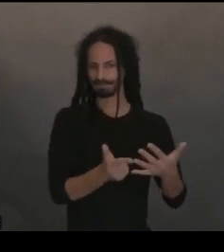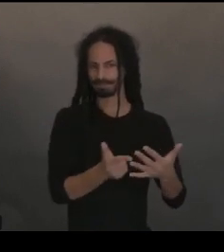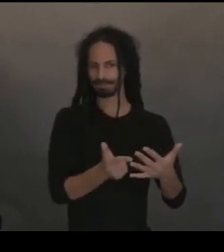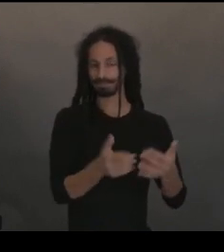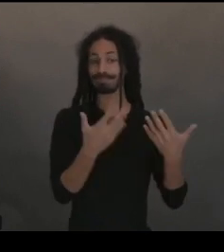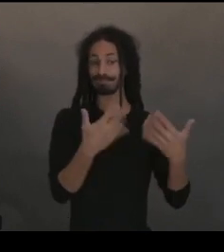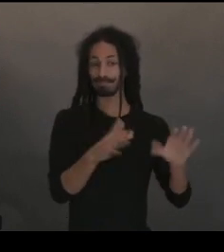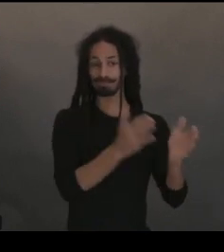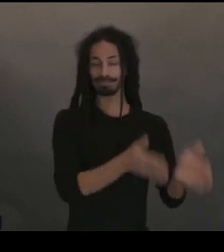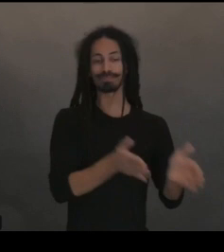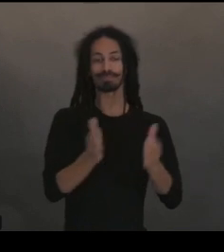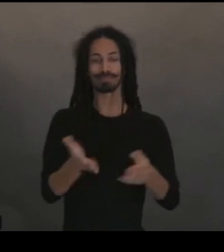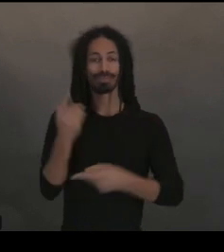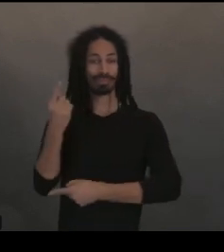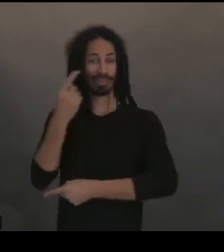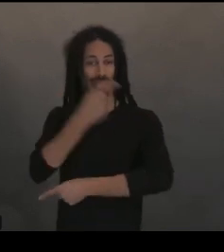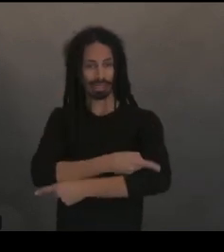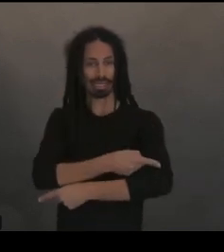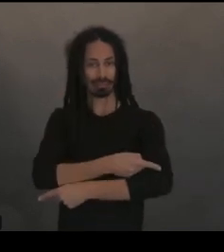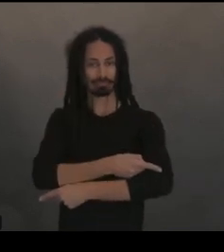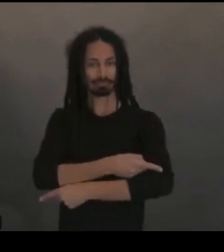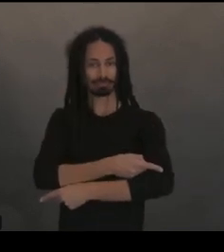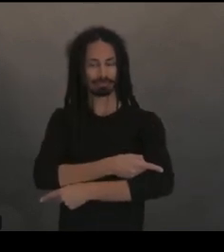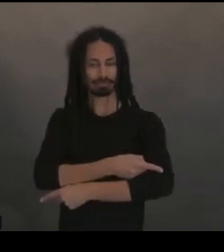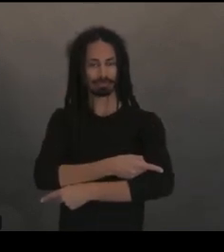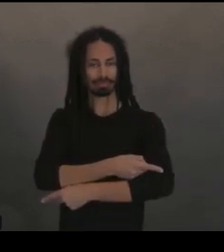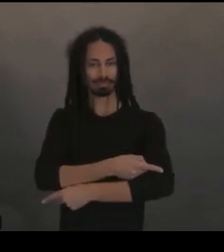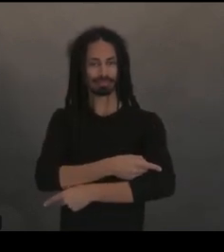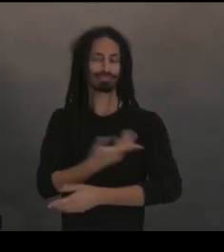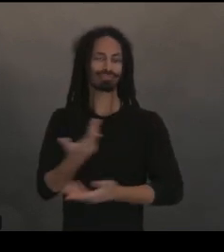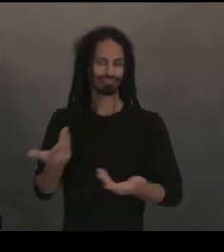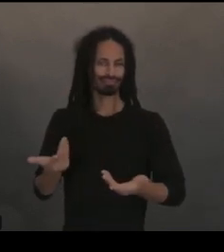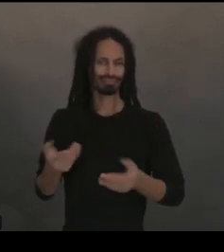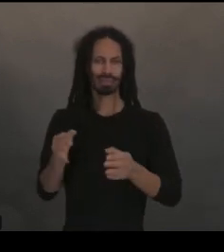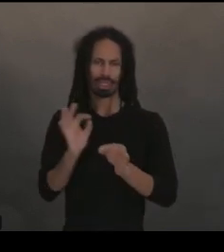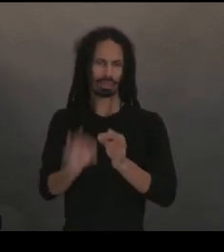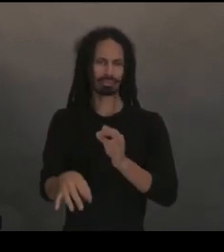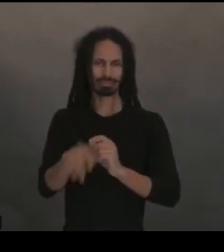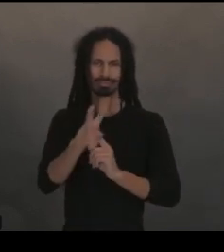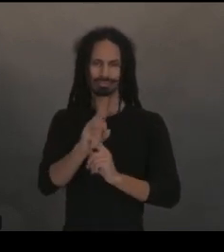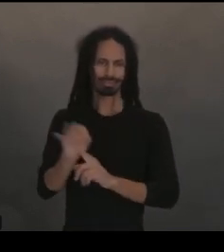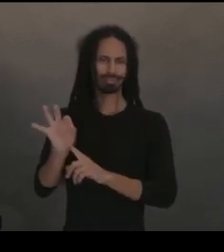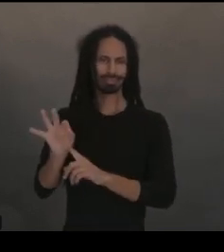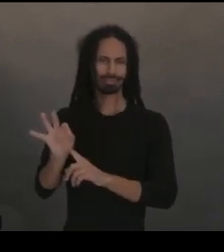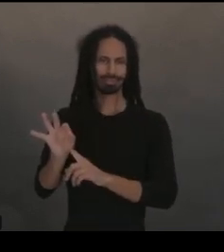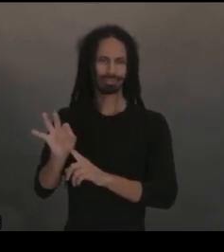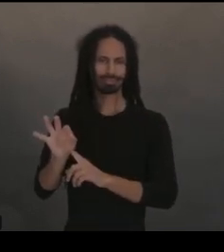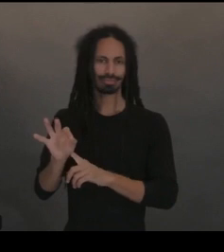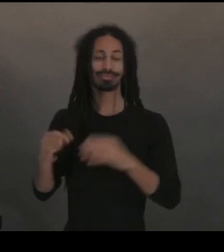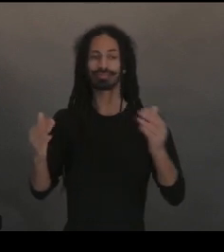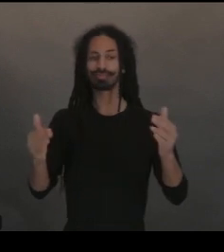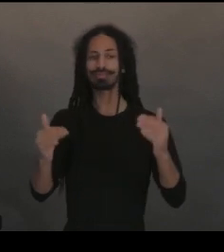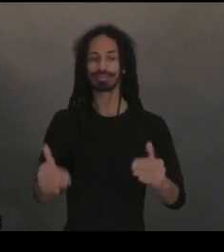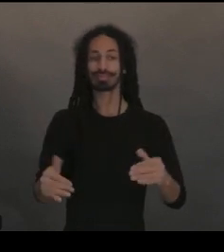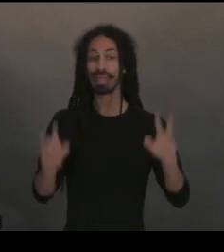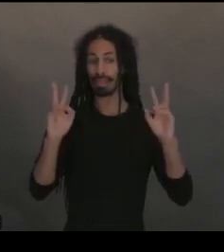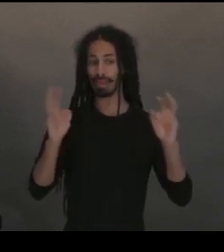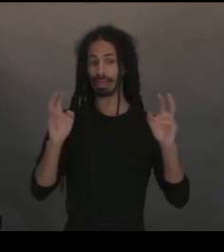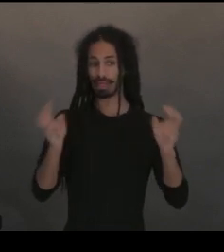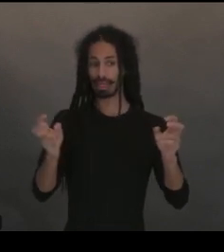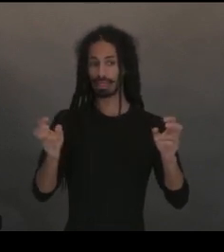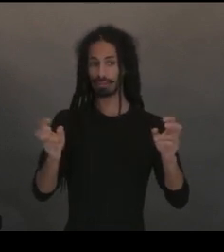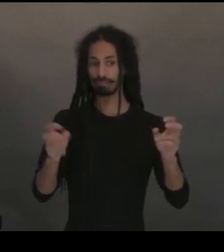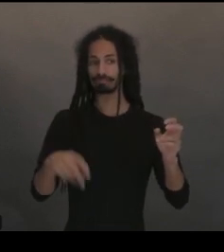a date, and we have just 2009. We then have the title,